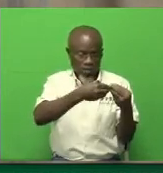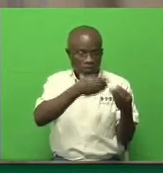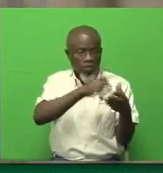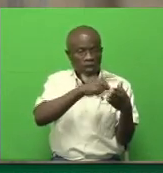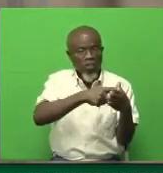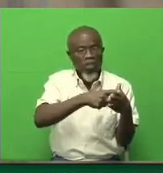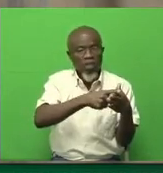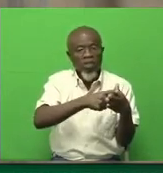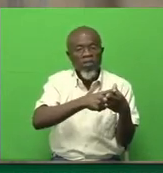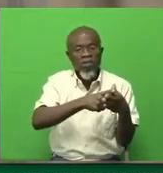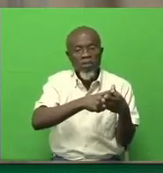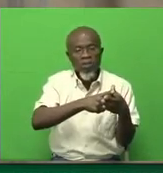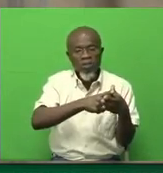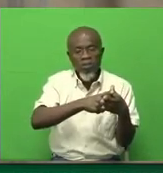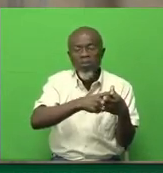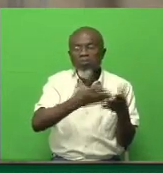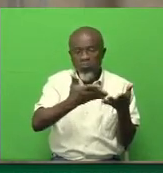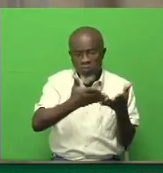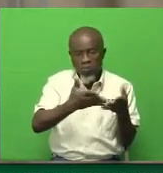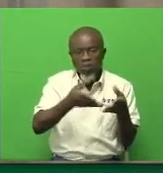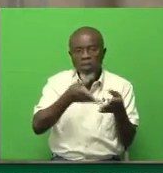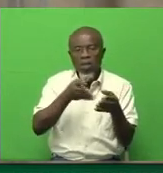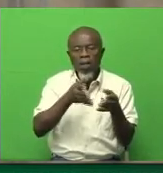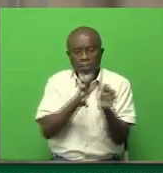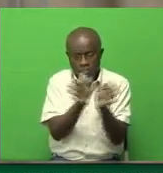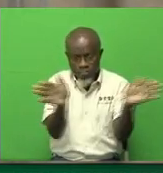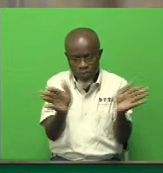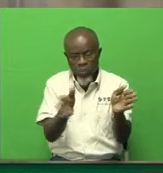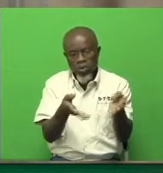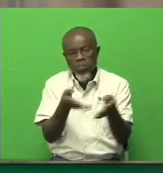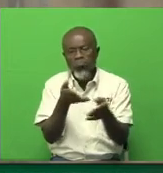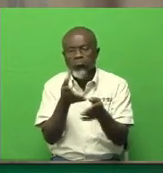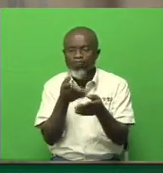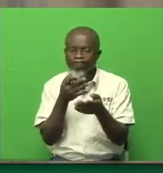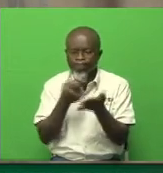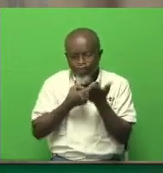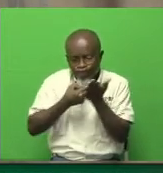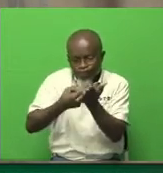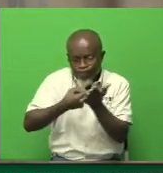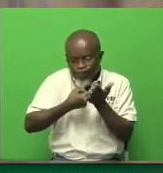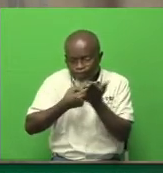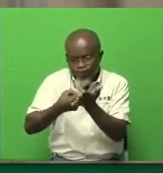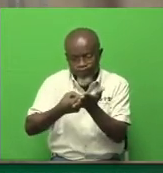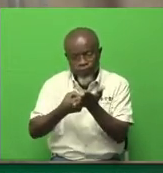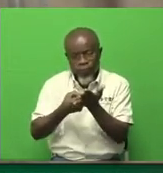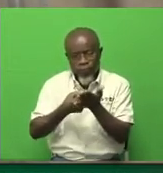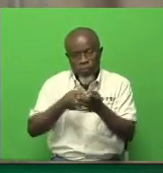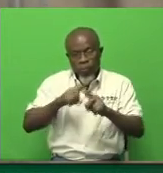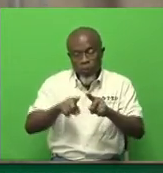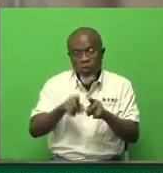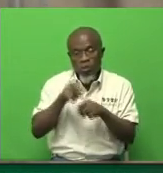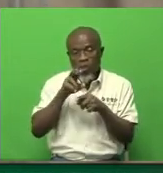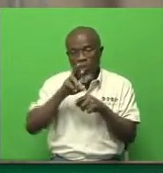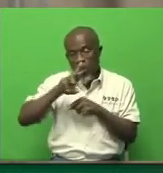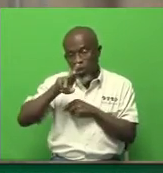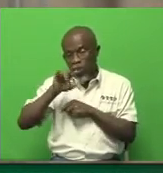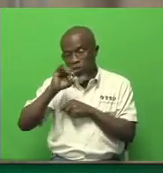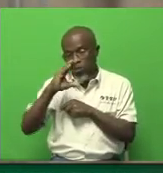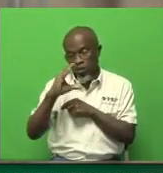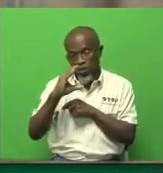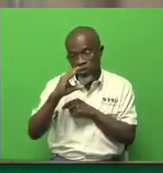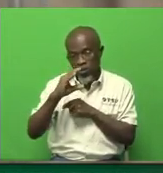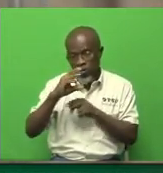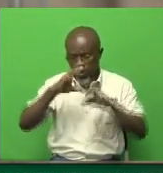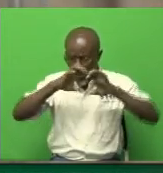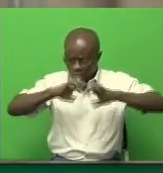consultations Mr Deputy speaker as part of the review by the Ric the Ric and the evaluation